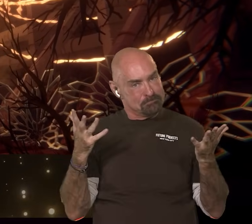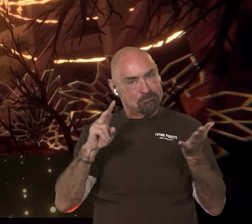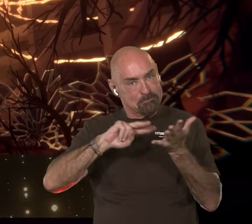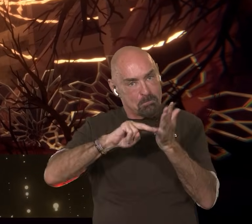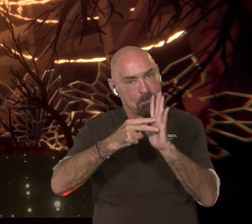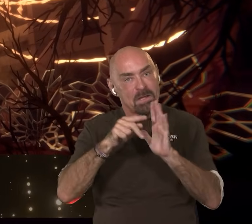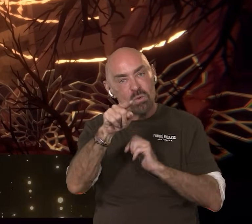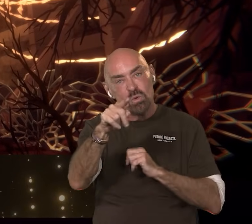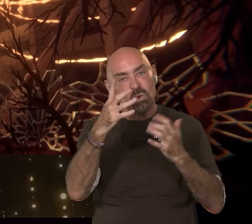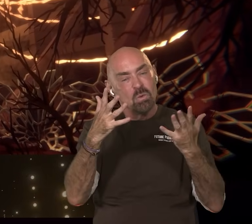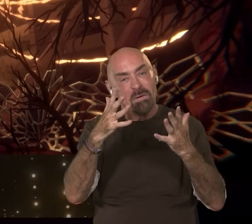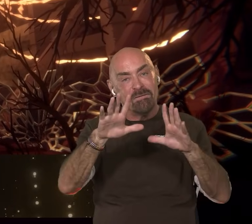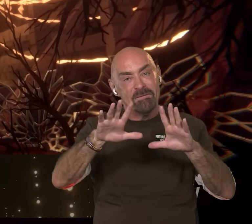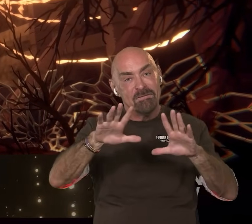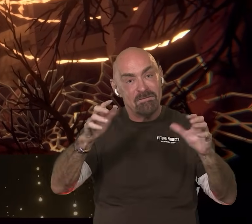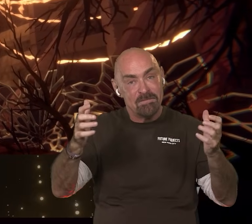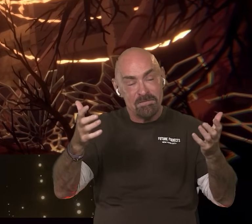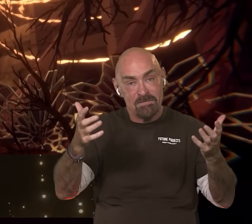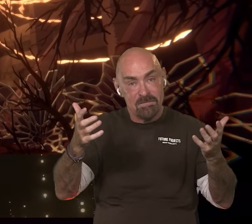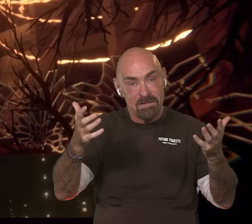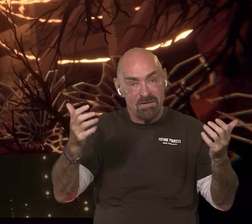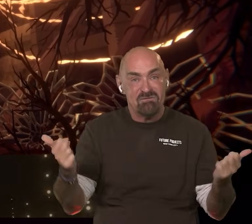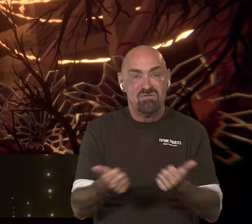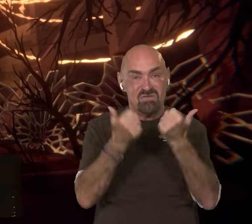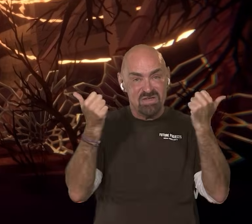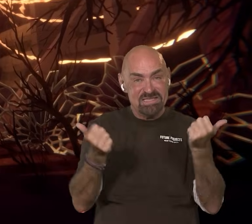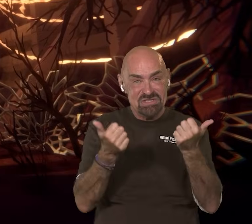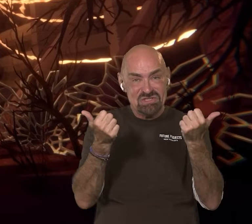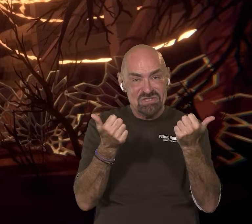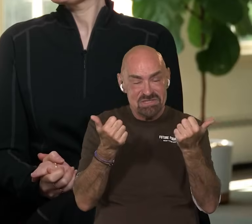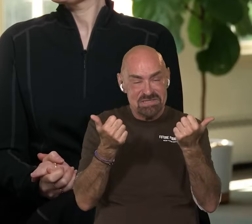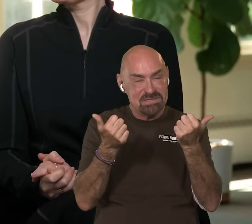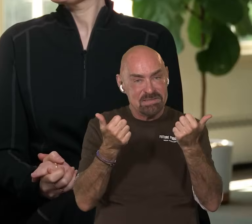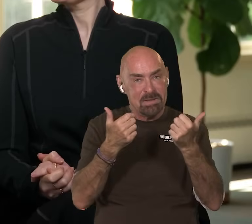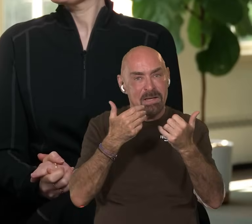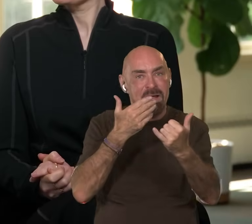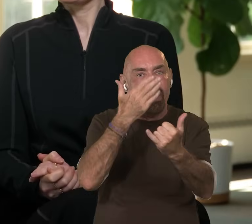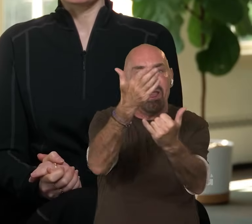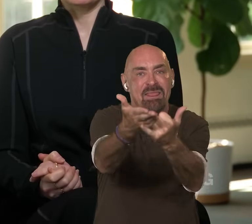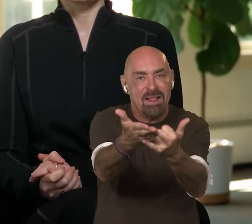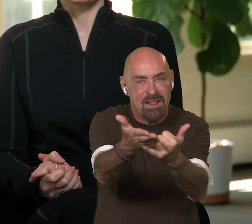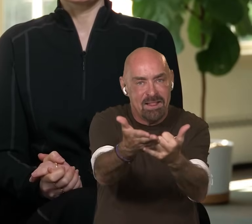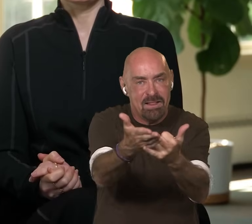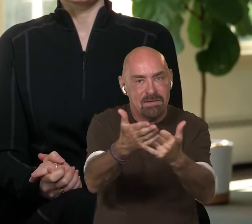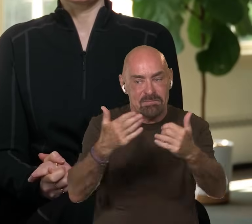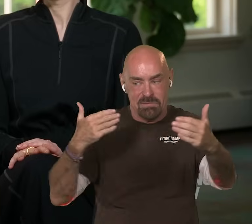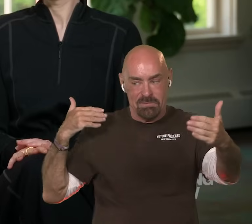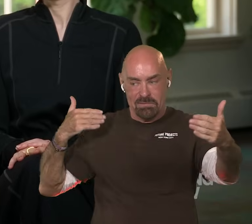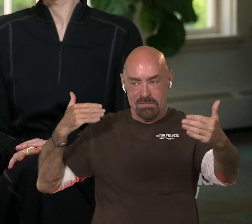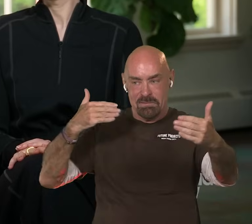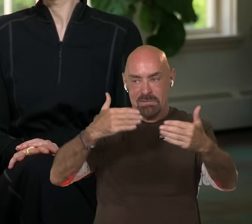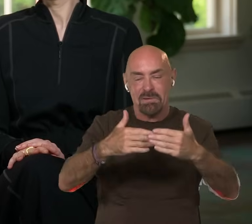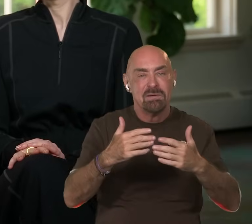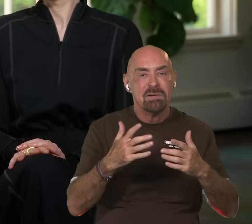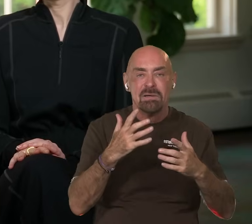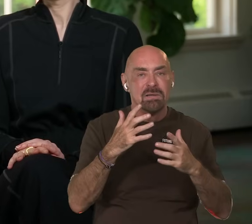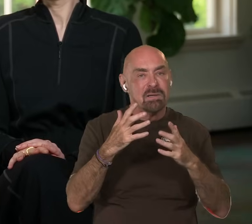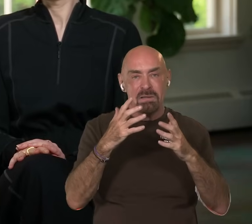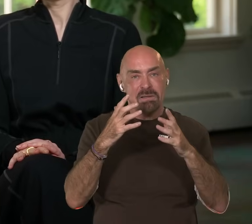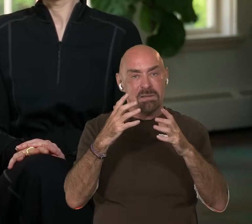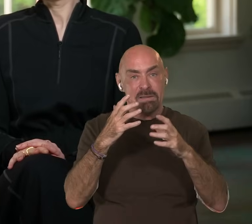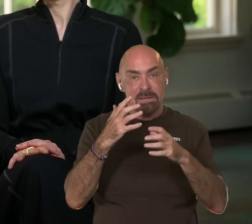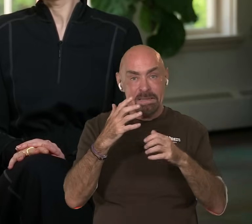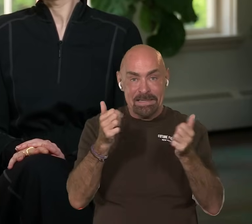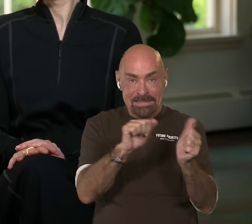conditions that you finish with are ones that are reactive to all the decisions you made leading up to that point. The game can be wishlisted